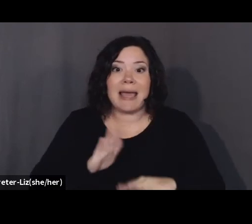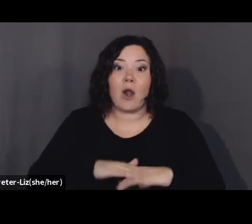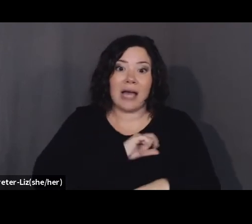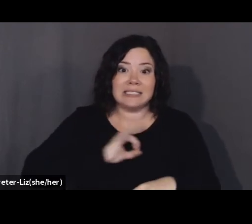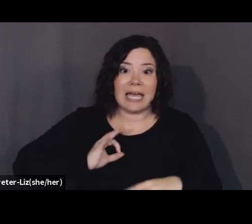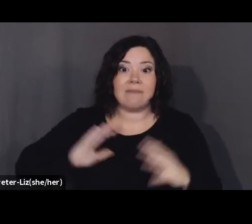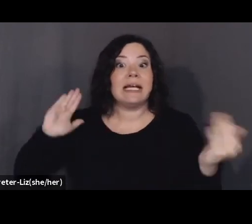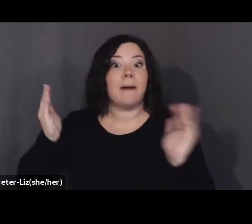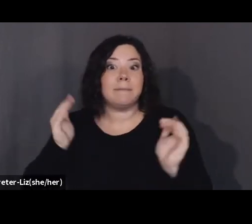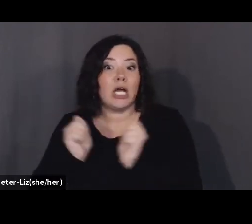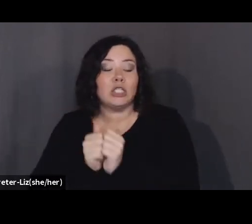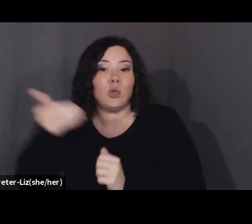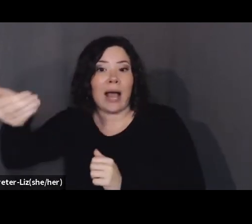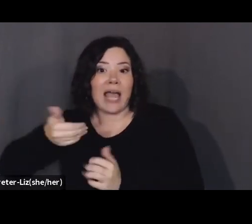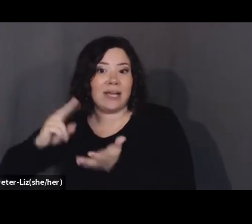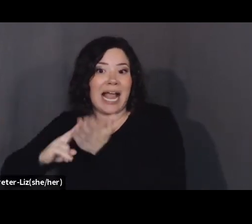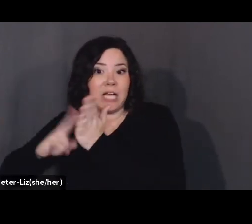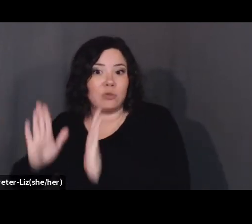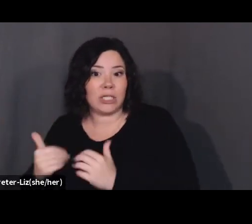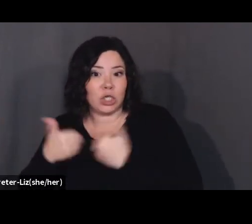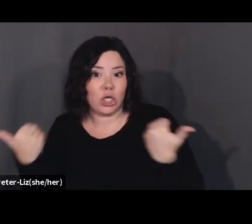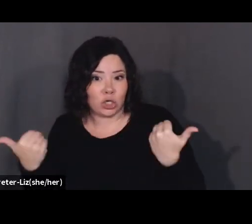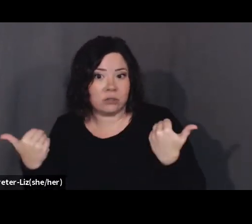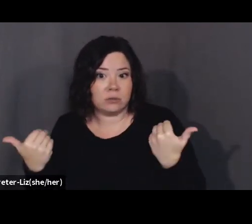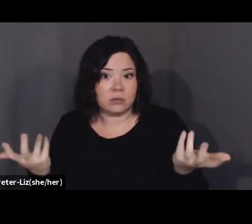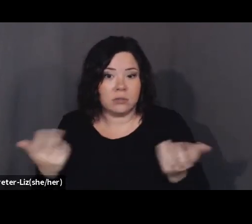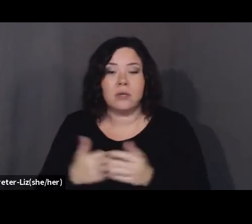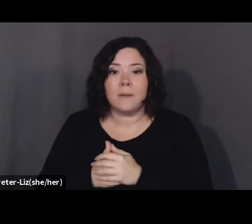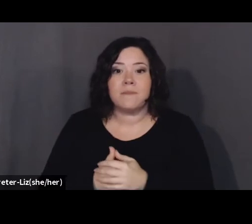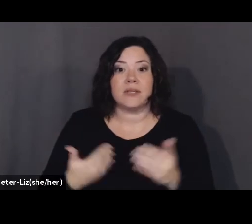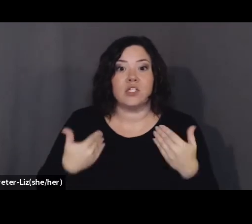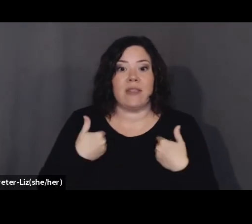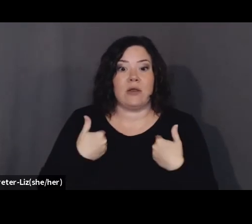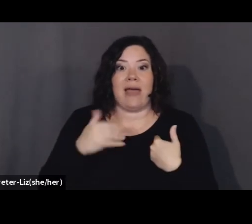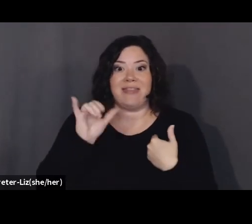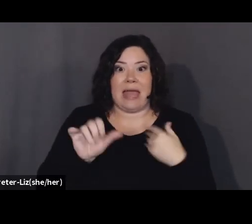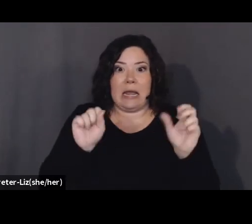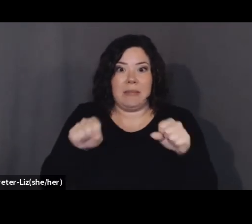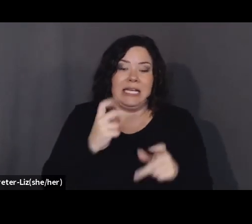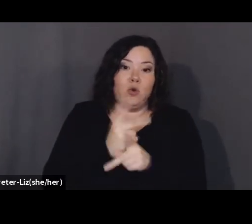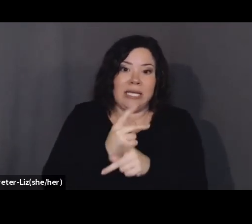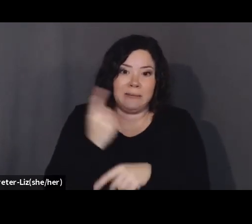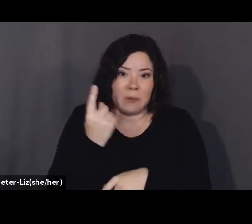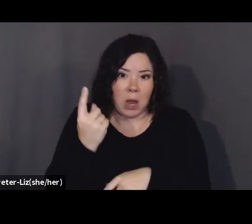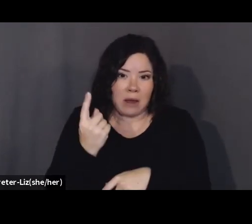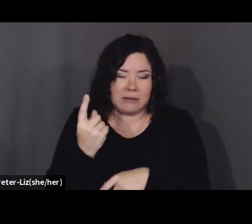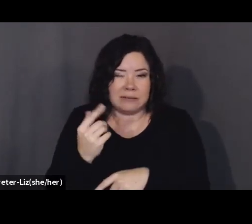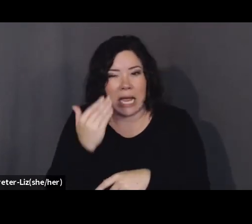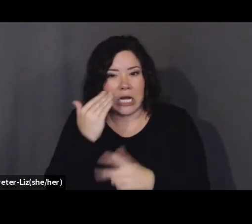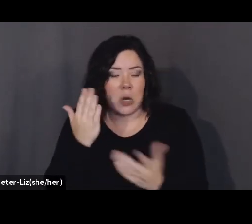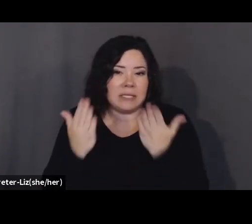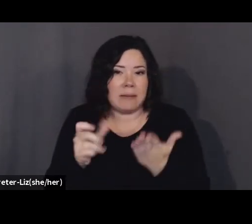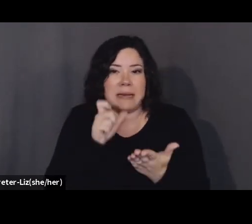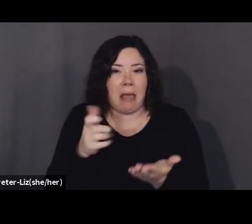contracting out to a contractor. And then you have that ability to keep someone. I know that's probably not a feasible option